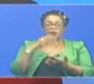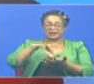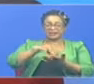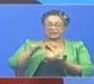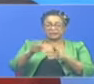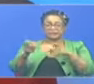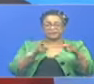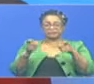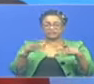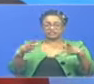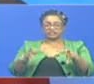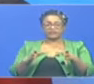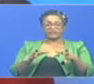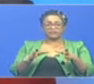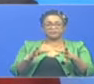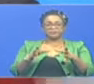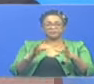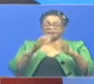team tested